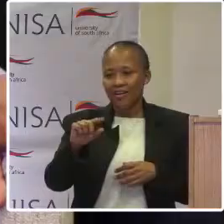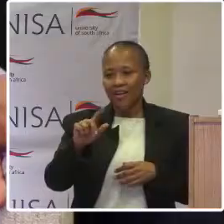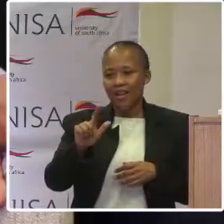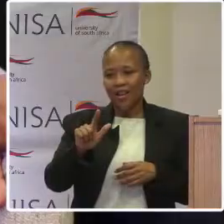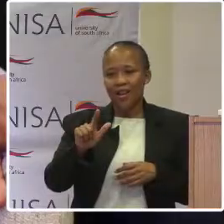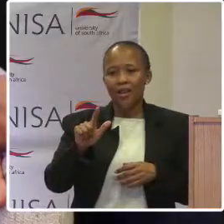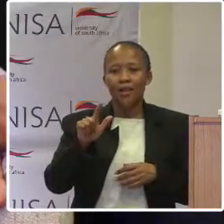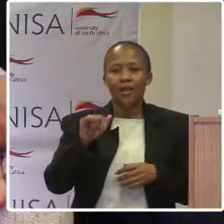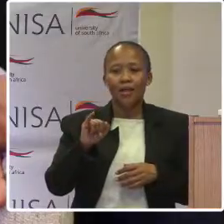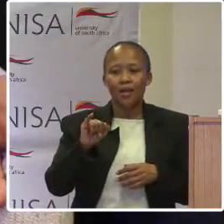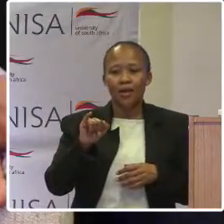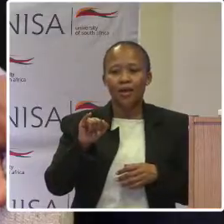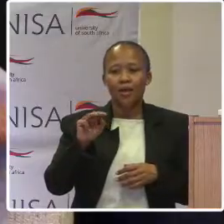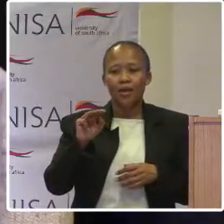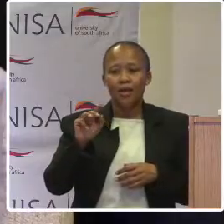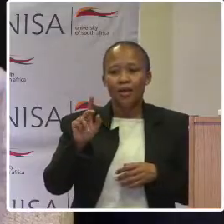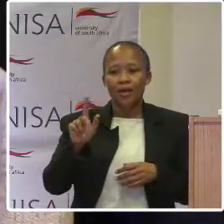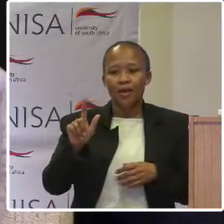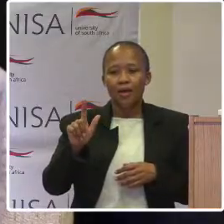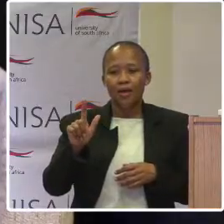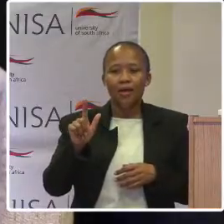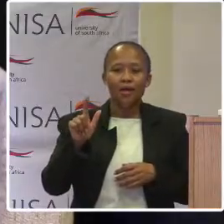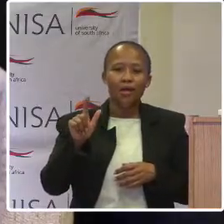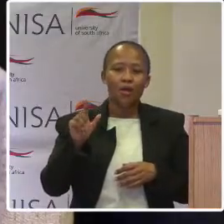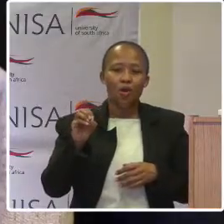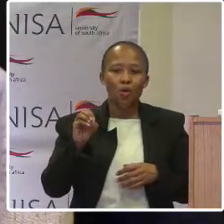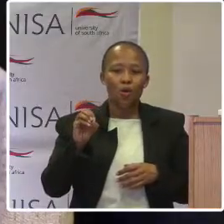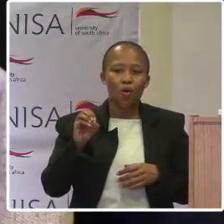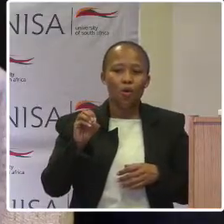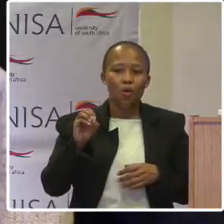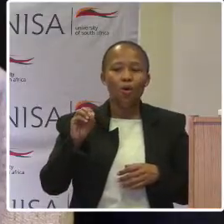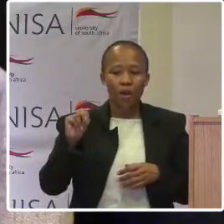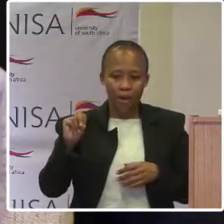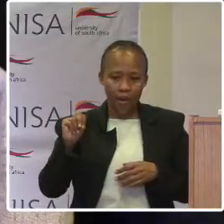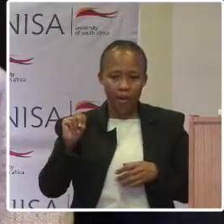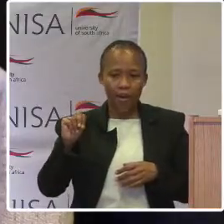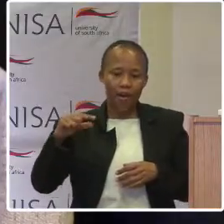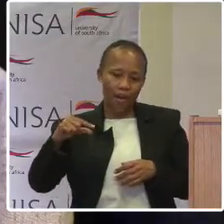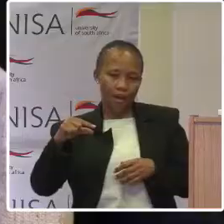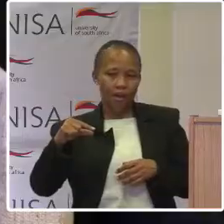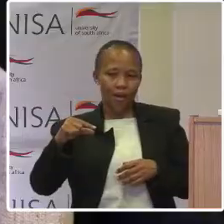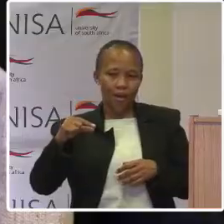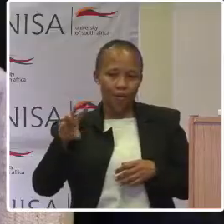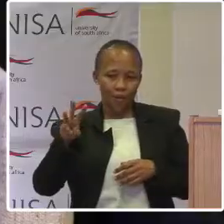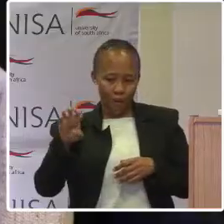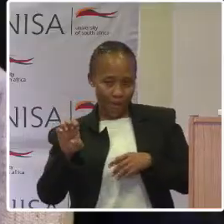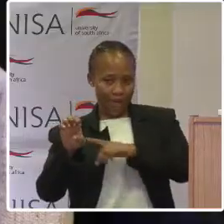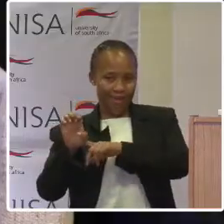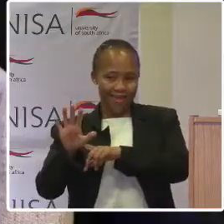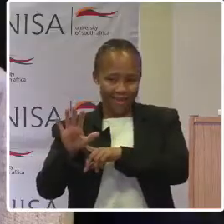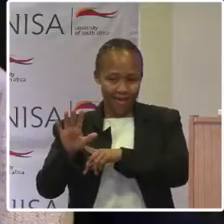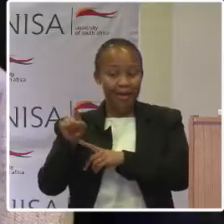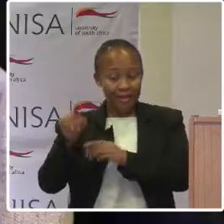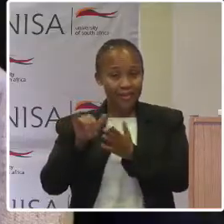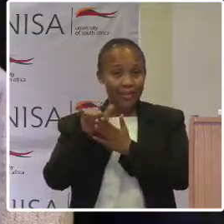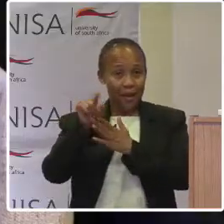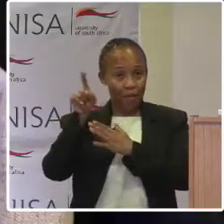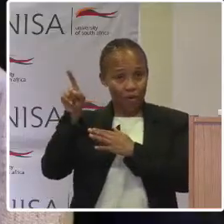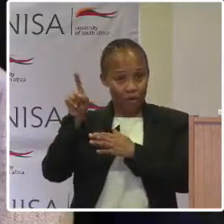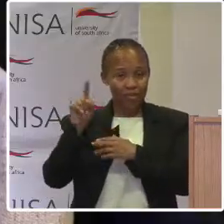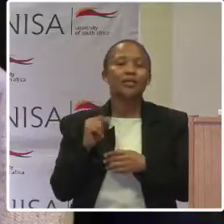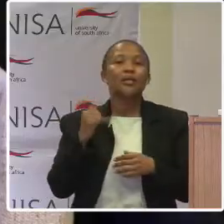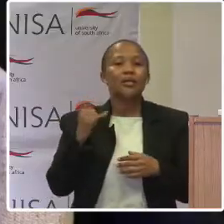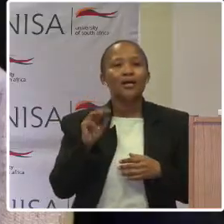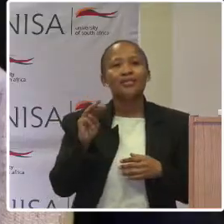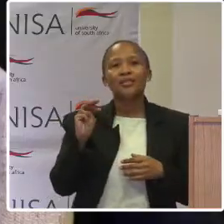Blantyre, right? Those are the only 2 airports that an airline flies to, and it's Malawian Airlines.